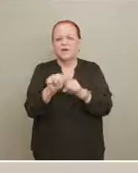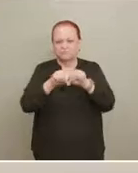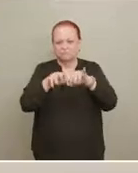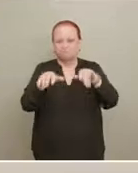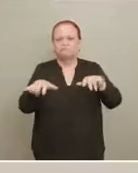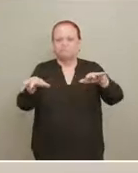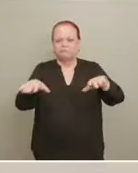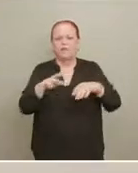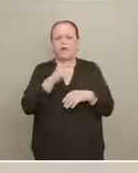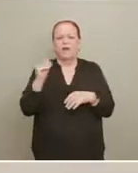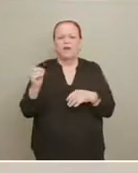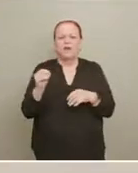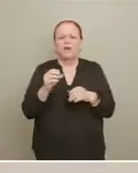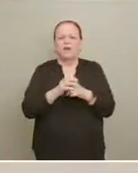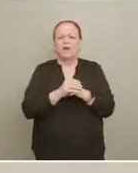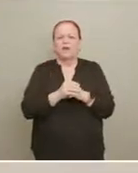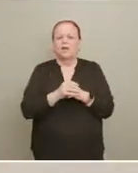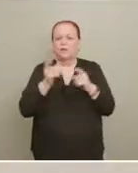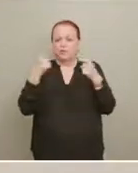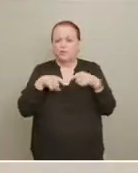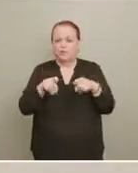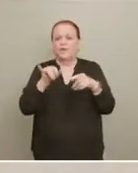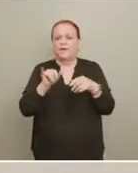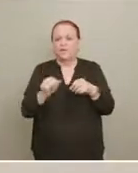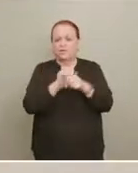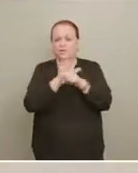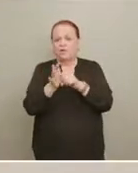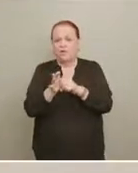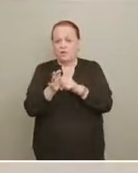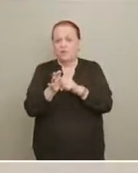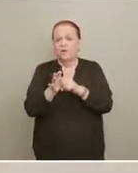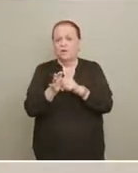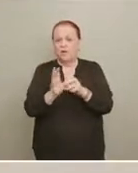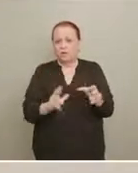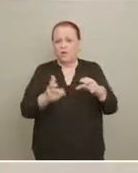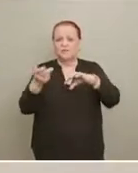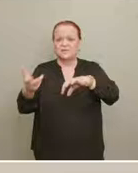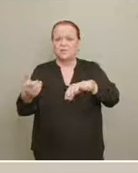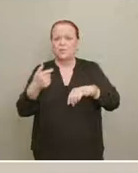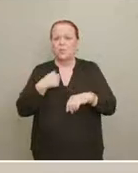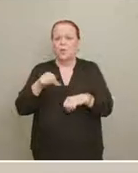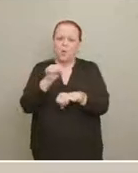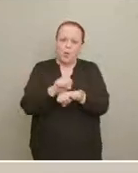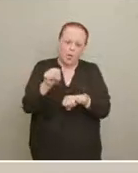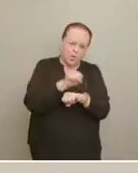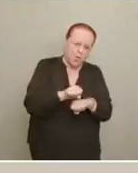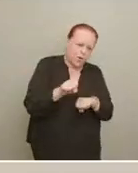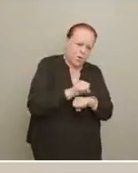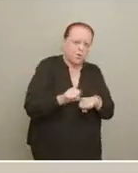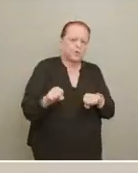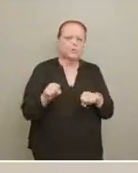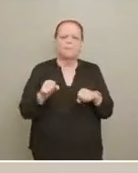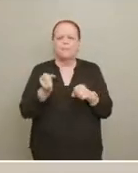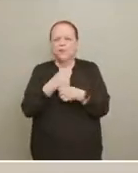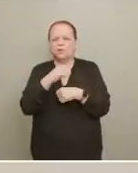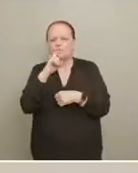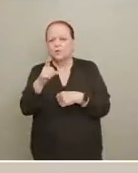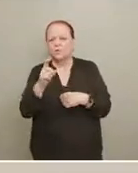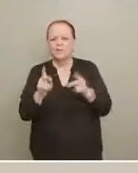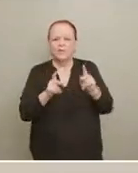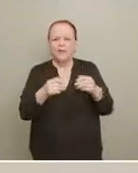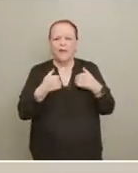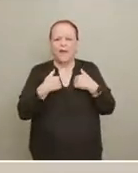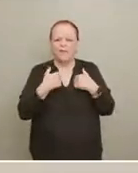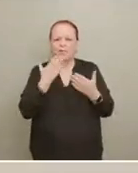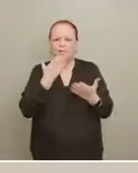And throughout the COVID crisis, I think we have all worked collectively to try to make sure that people had accurate medical